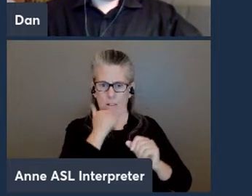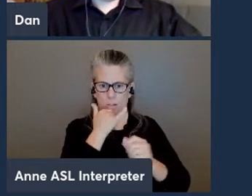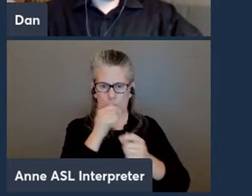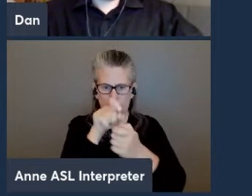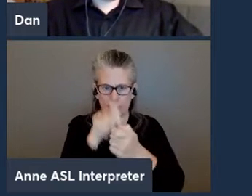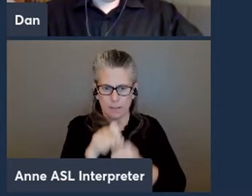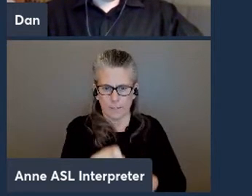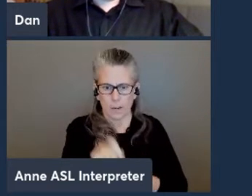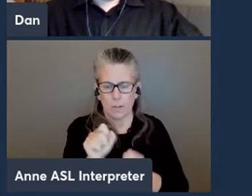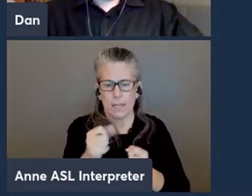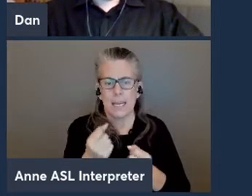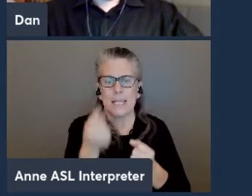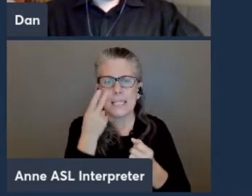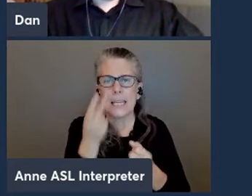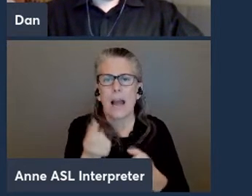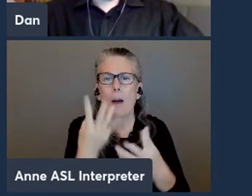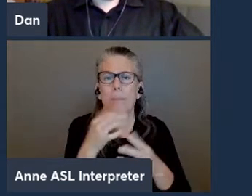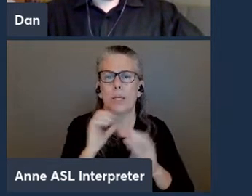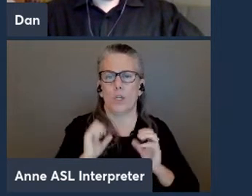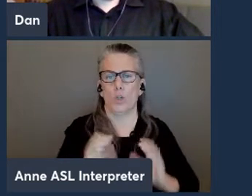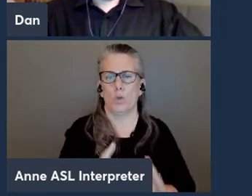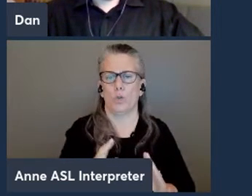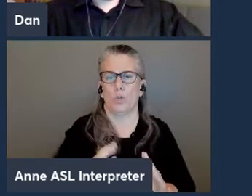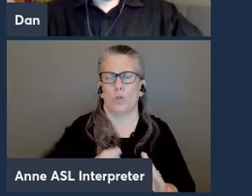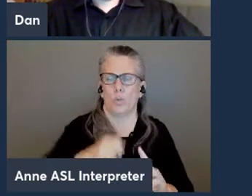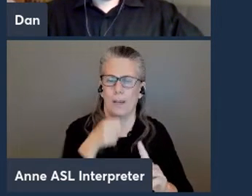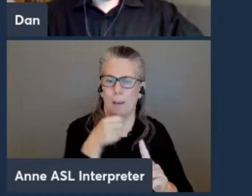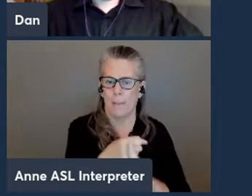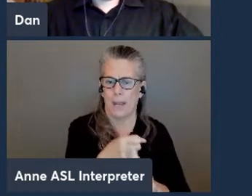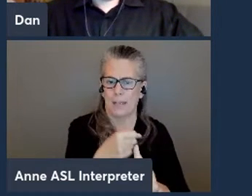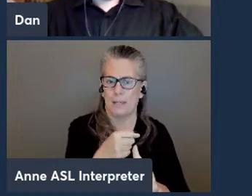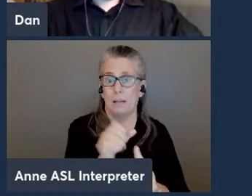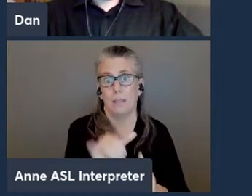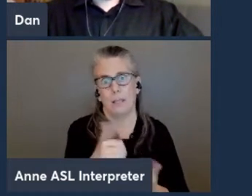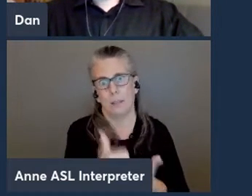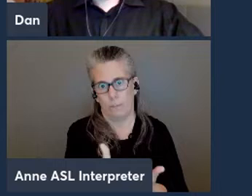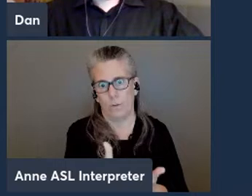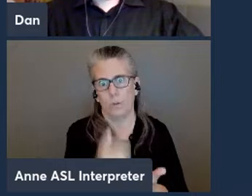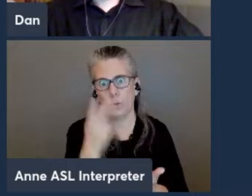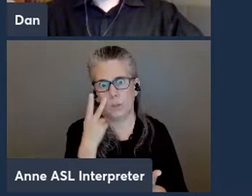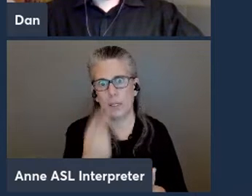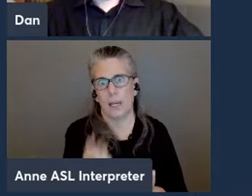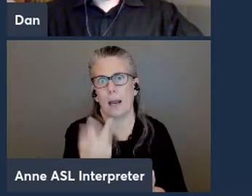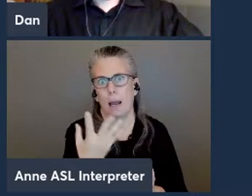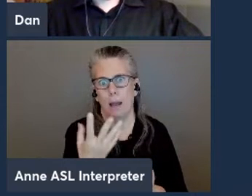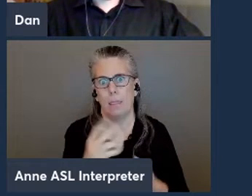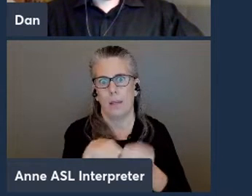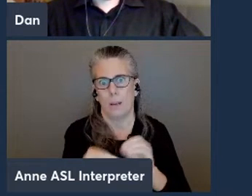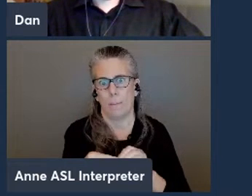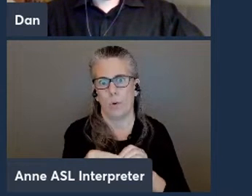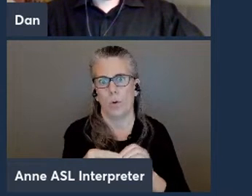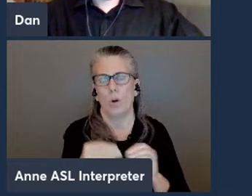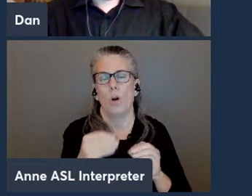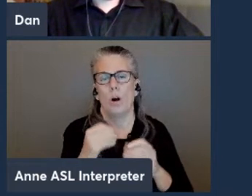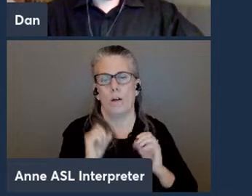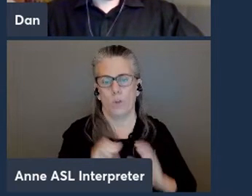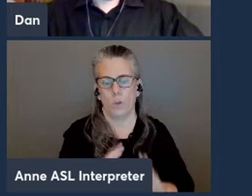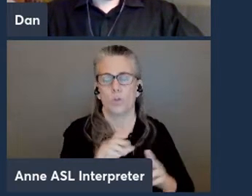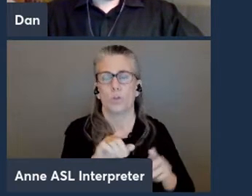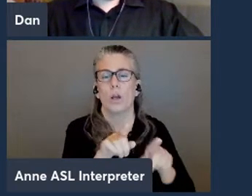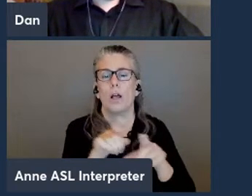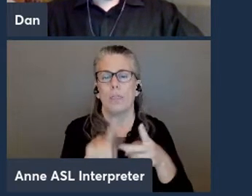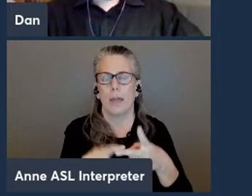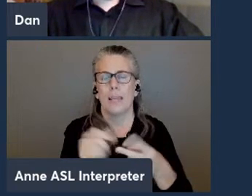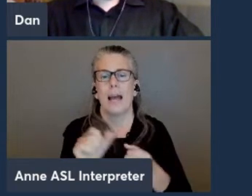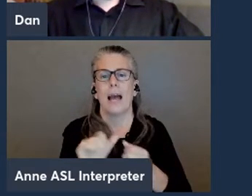users were impacted. It's very handy for determining user impact. And you can also see when it last occurred, which is super useful as